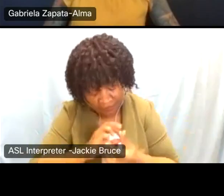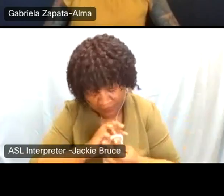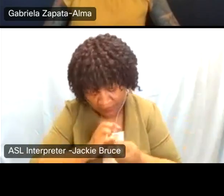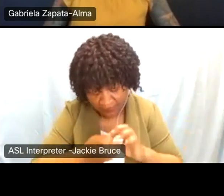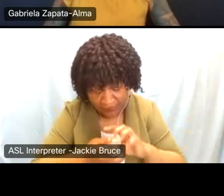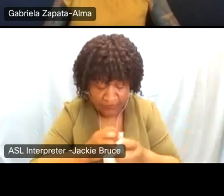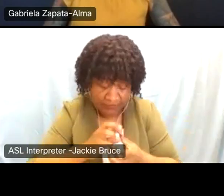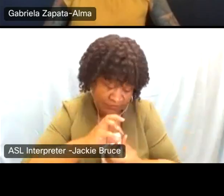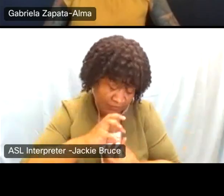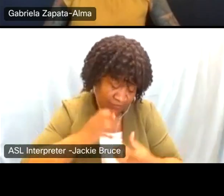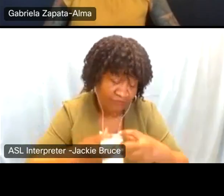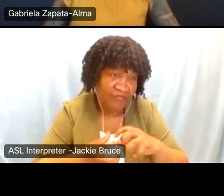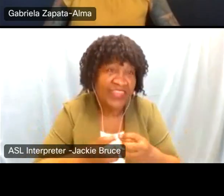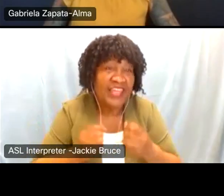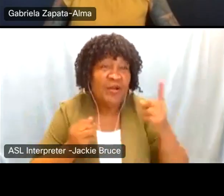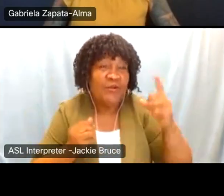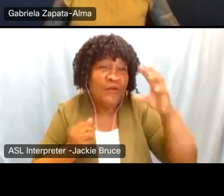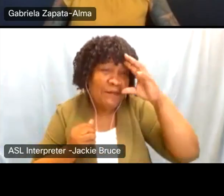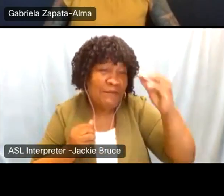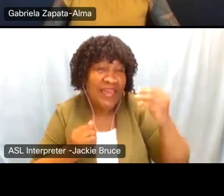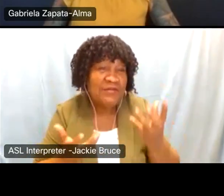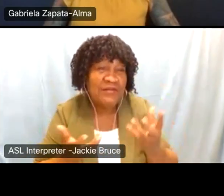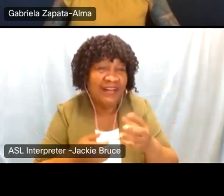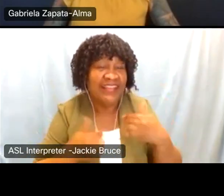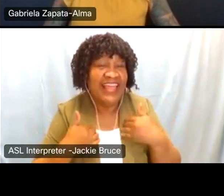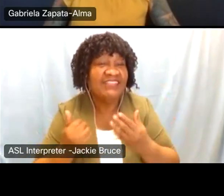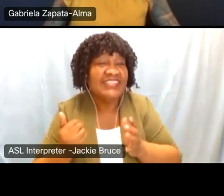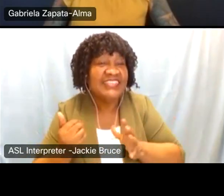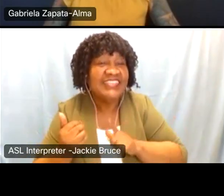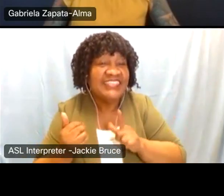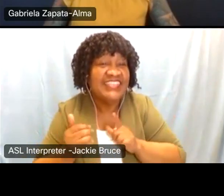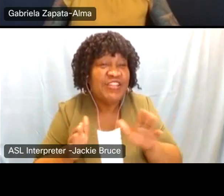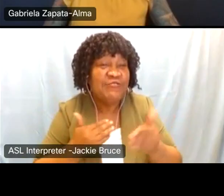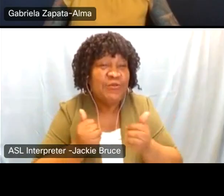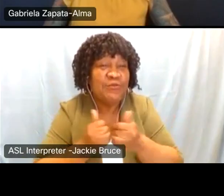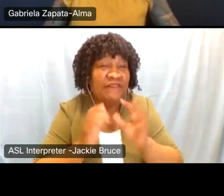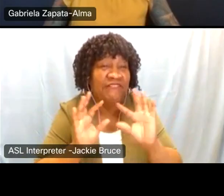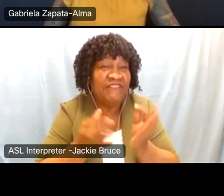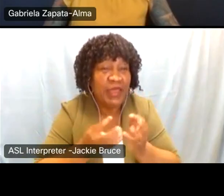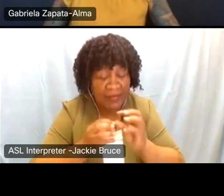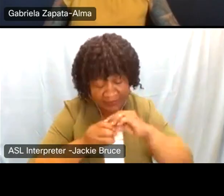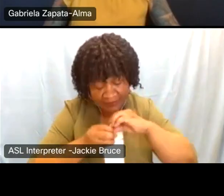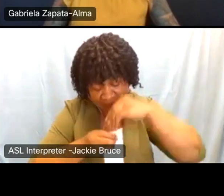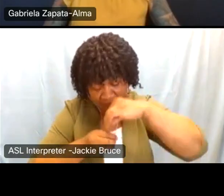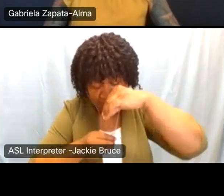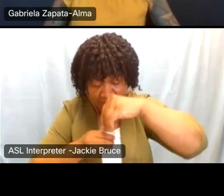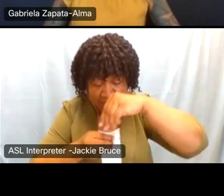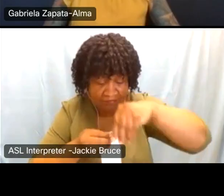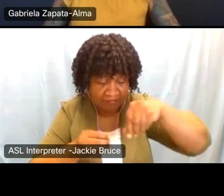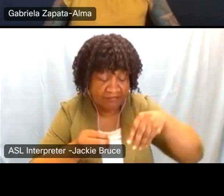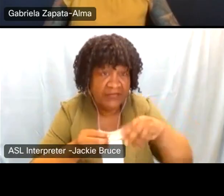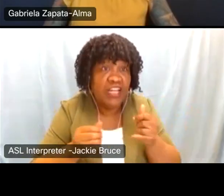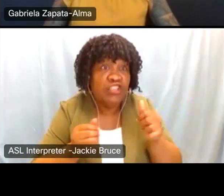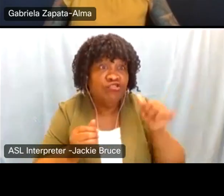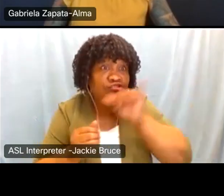done a whole dining scene of the family with the drunken man at the